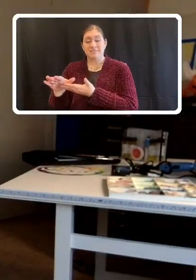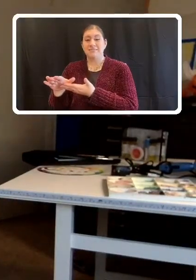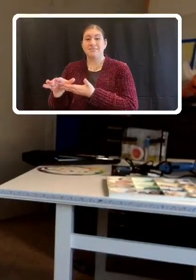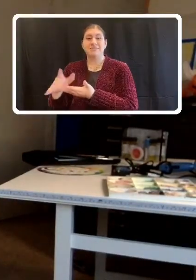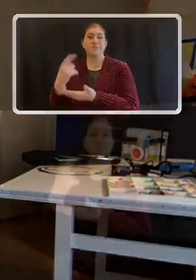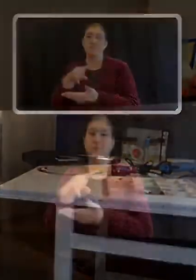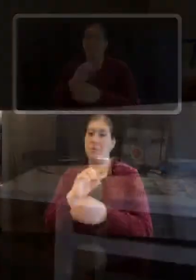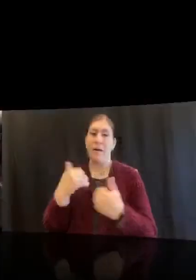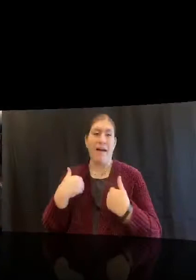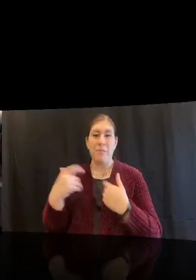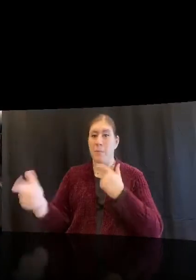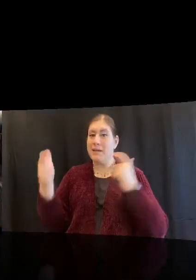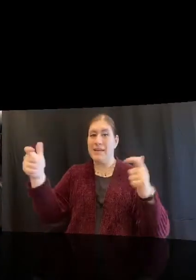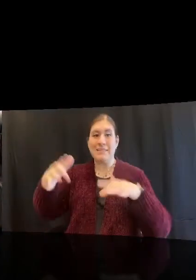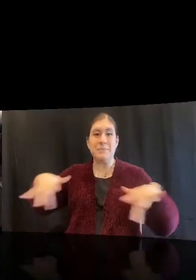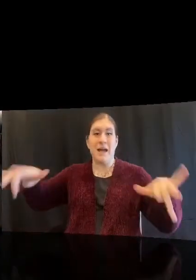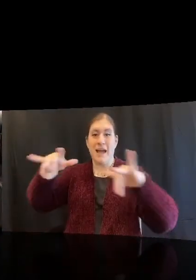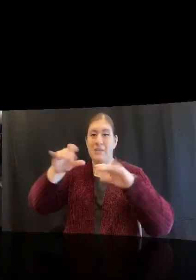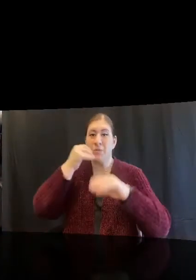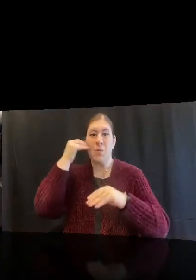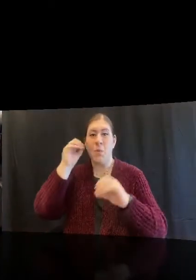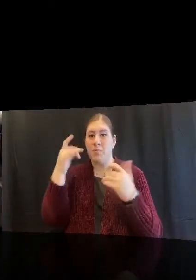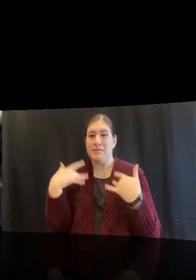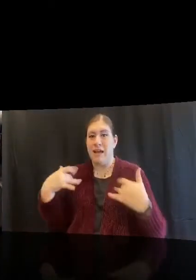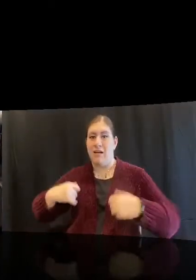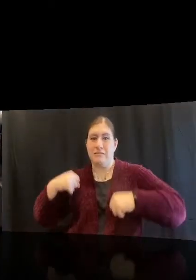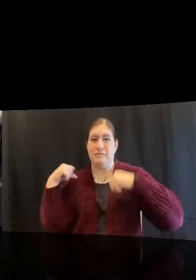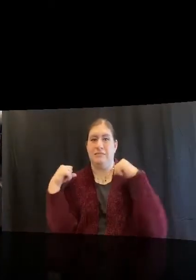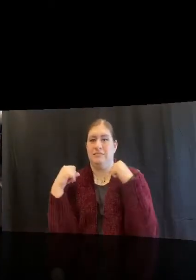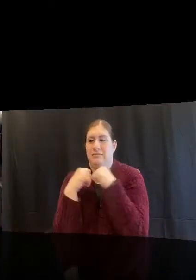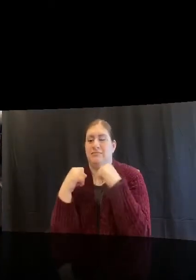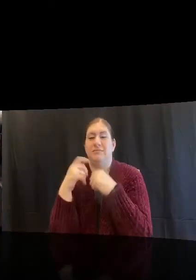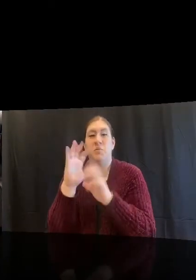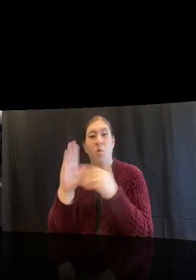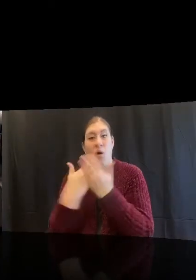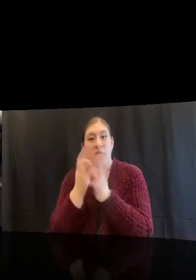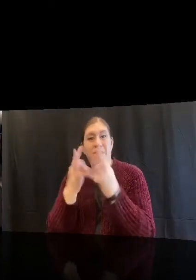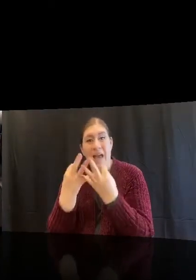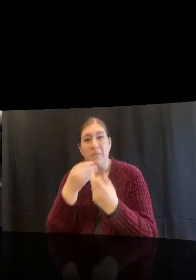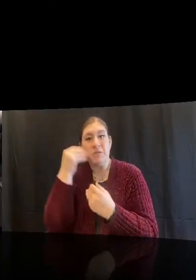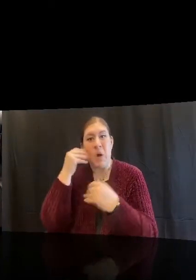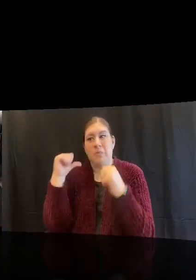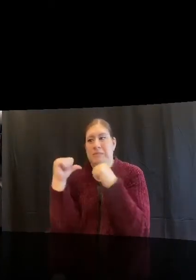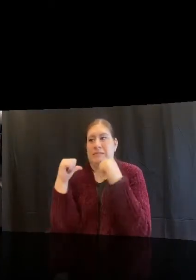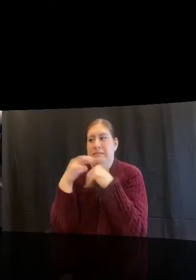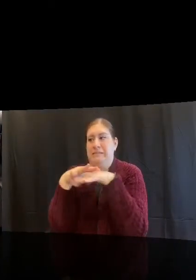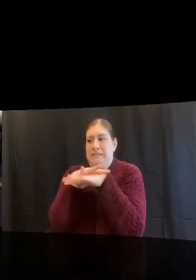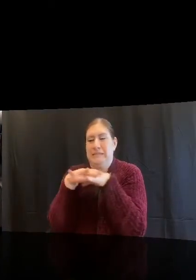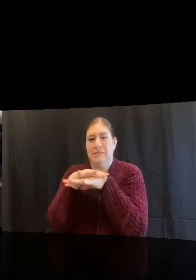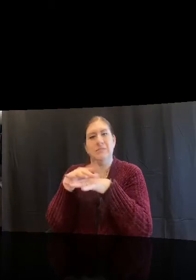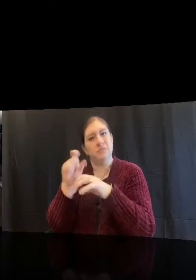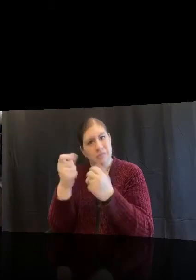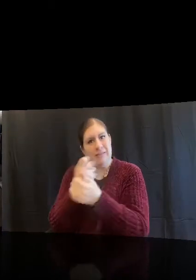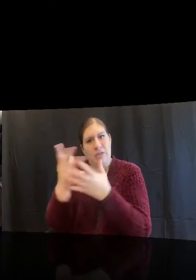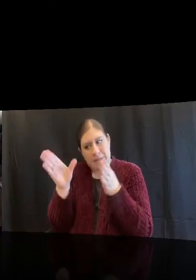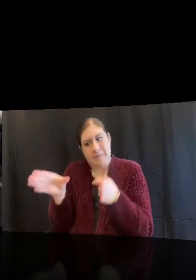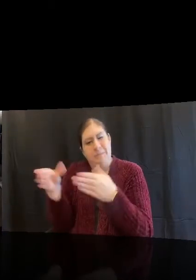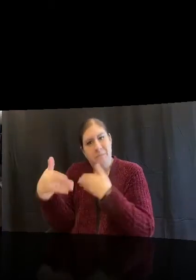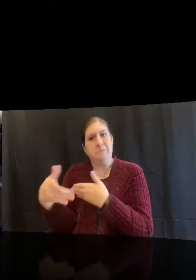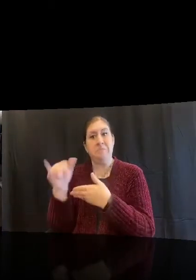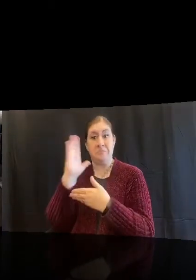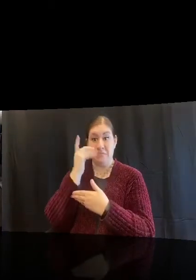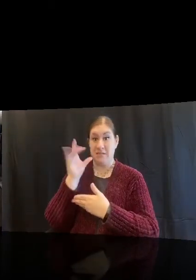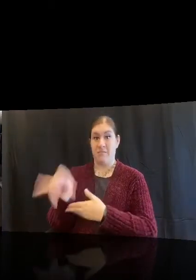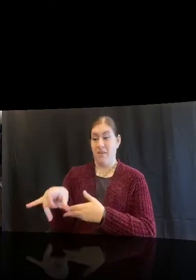have these big spaces at home. And since we're all at home and all of our families are at home, we've got to kind of keep everything contained. And it looks like